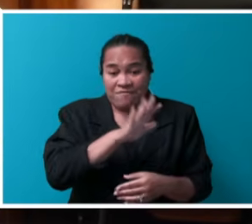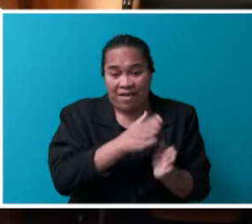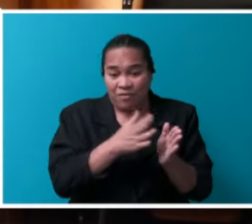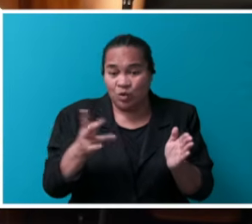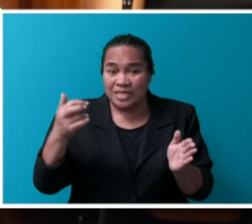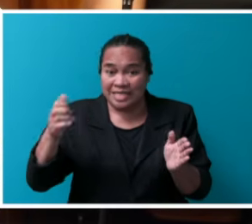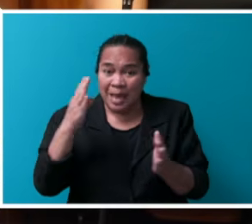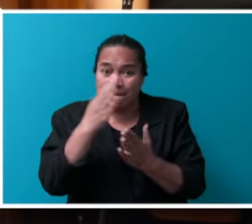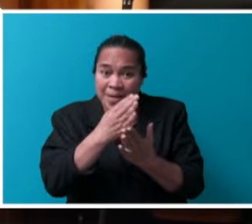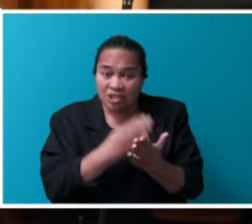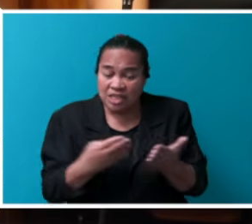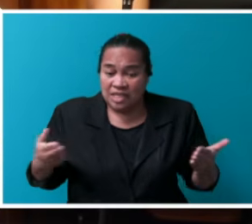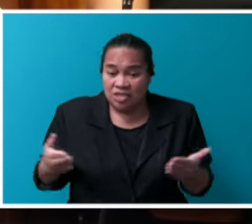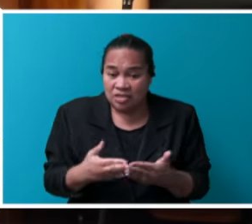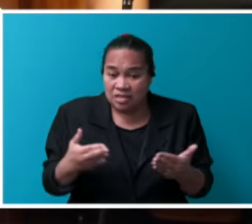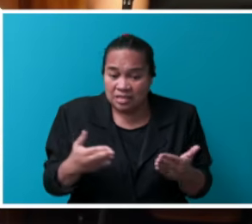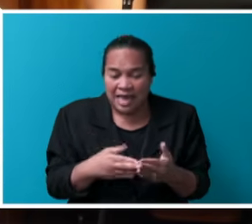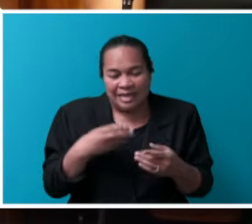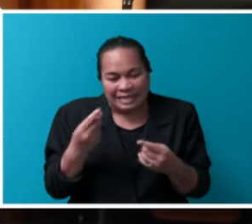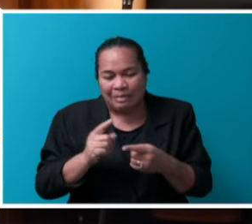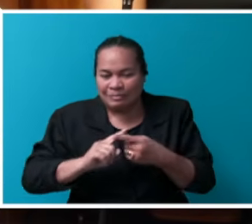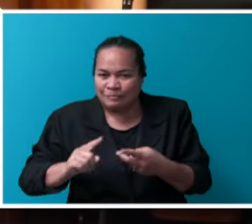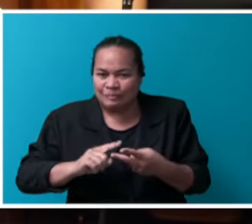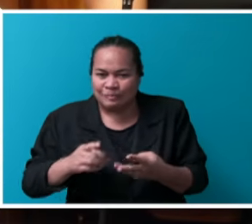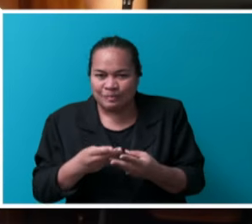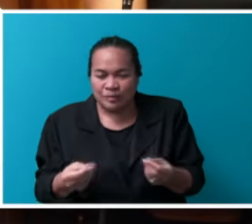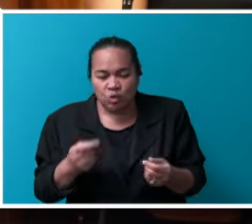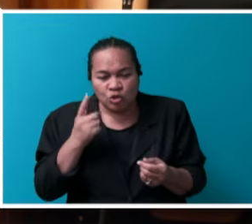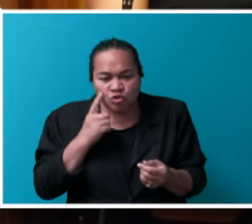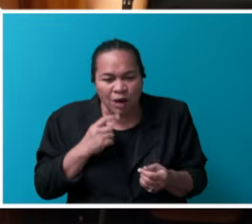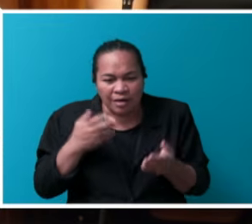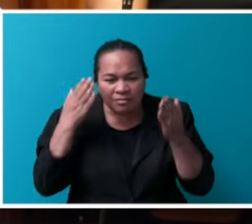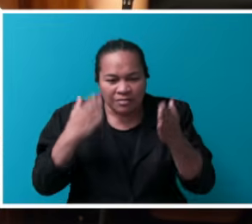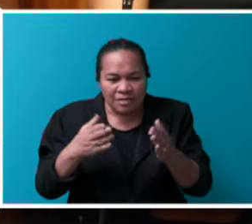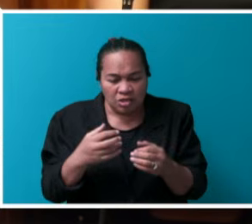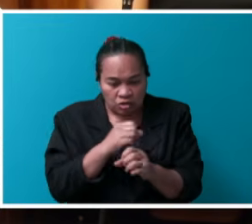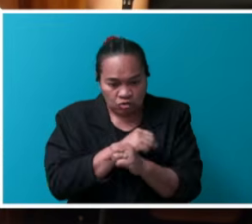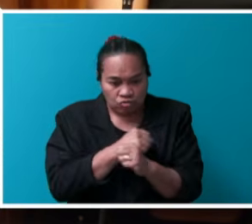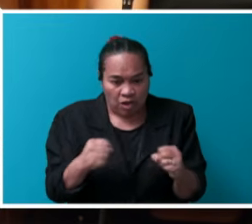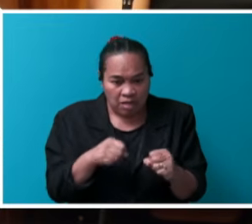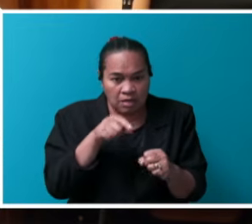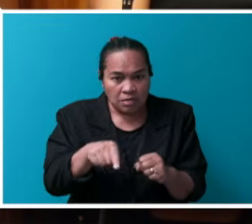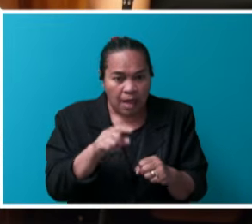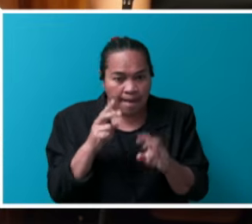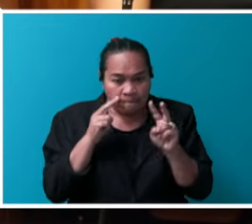2025-2026 budget introduces a series of measures aimed at strengthening policing and law enforcement, curbing drug use, HIV,